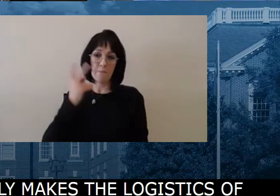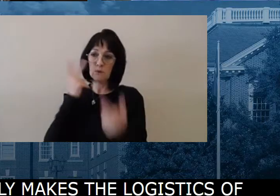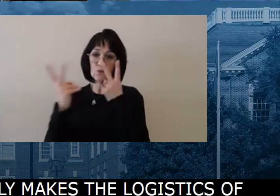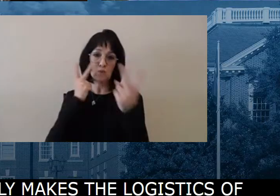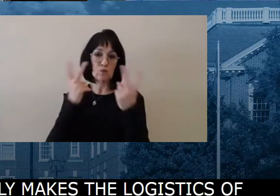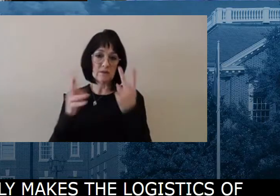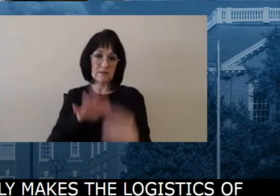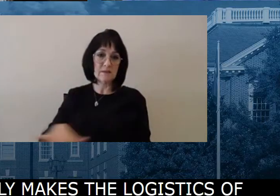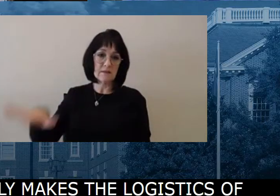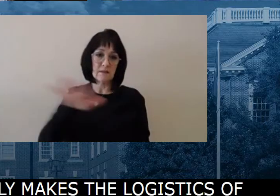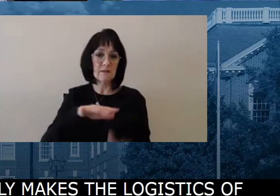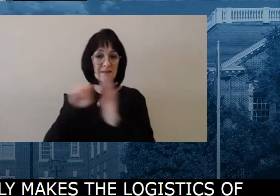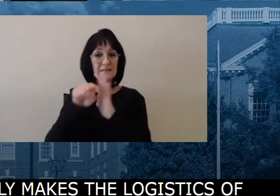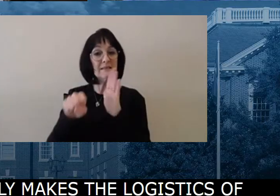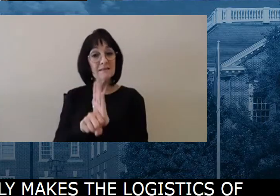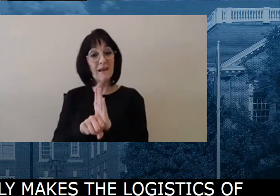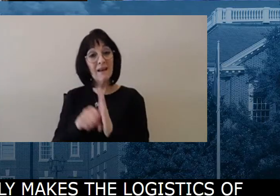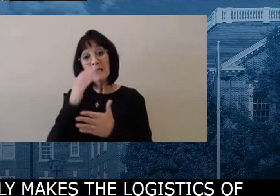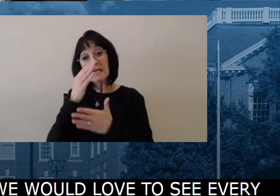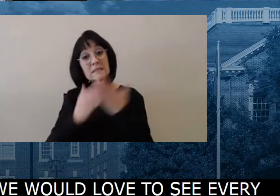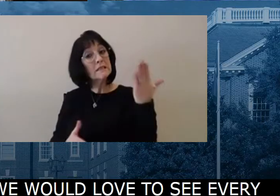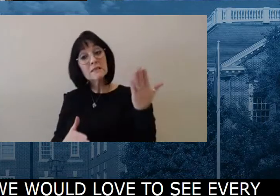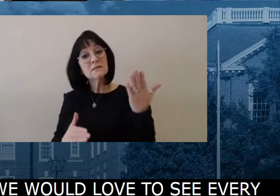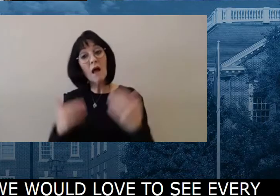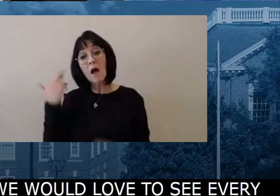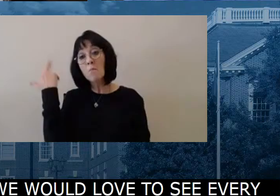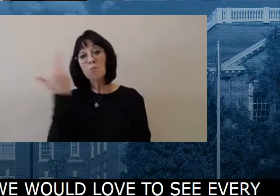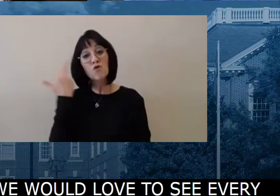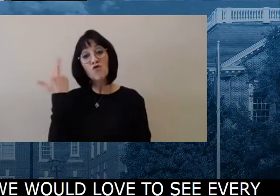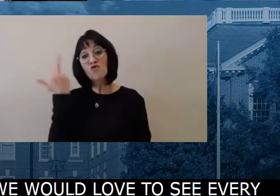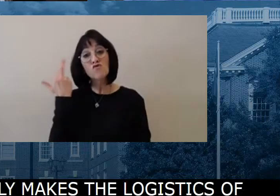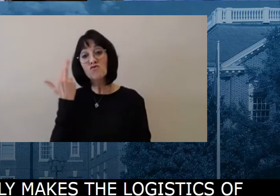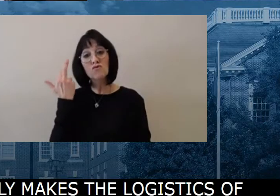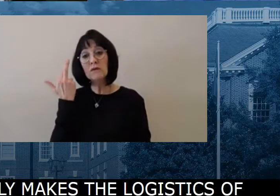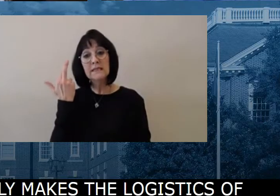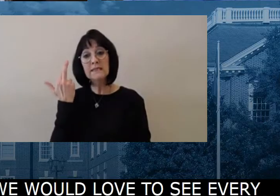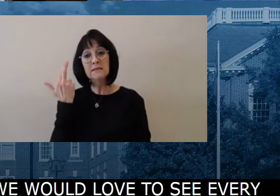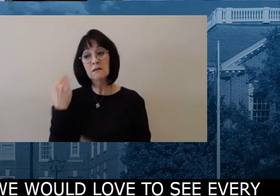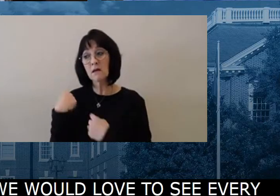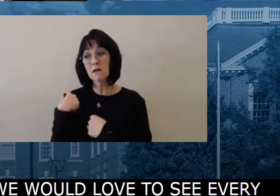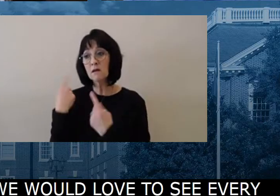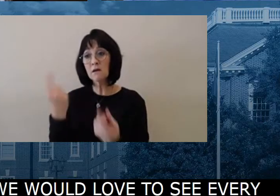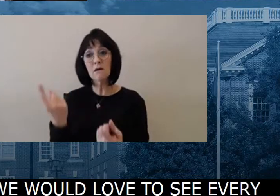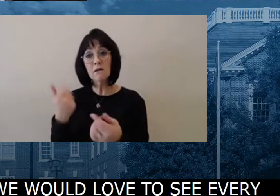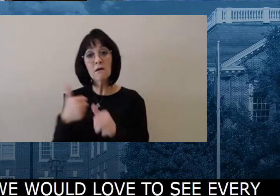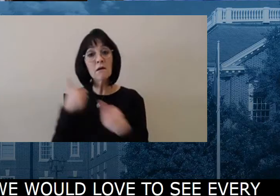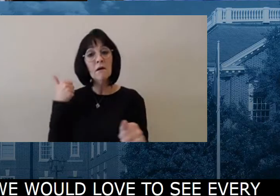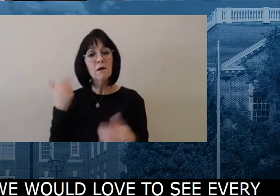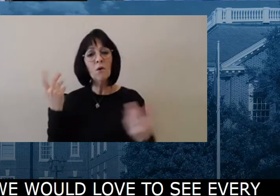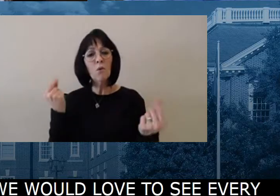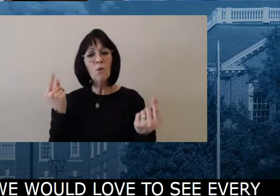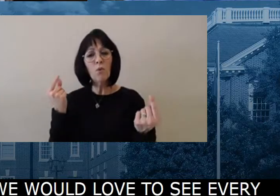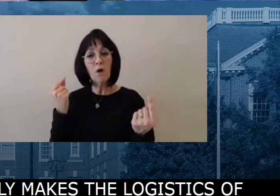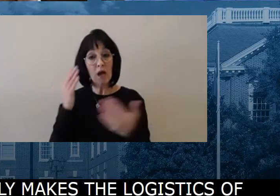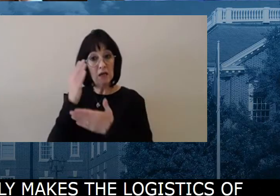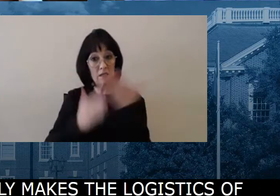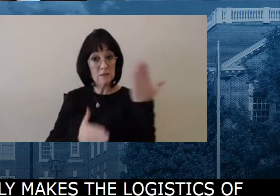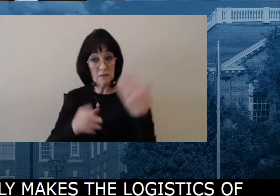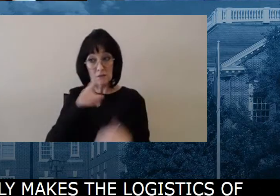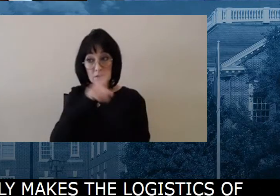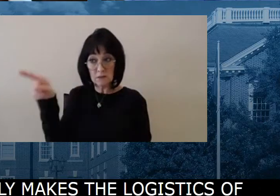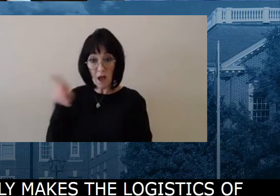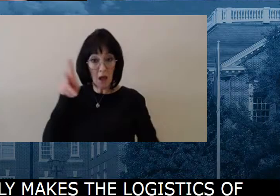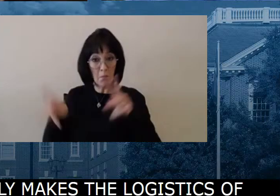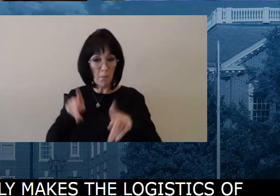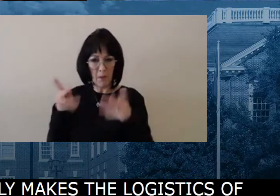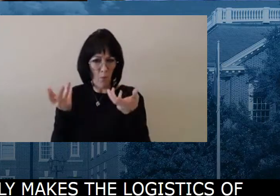hesitancy, right? If you have, the higher percentage of folks that don't want to get vaccinated,